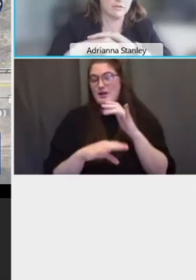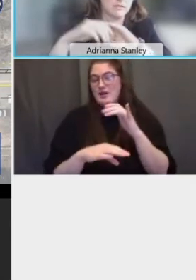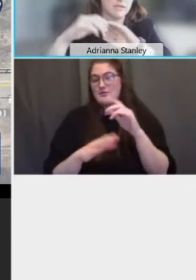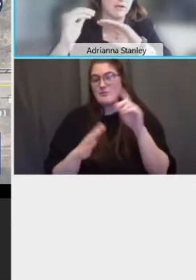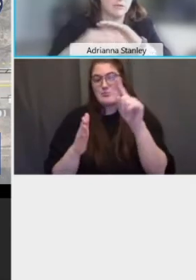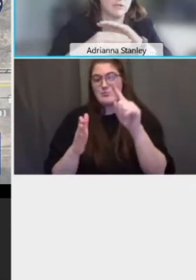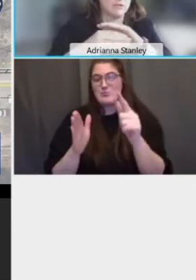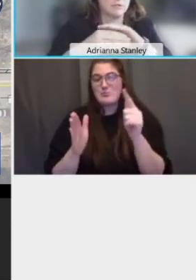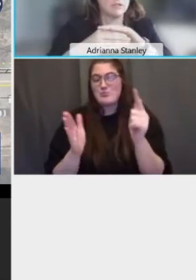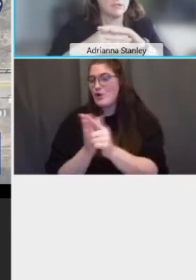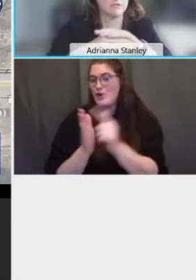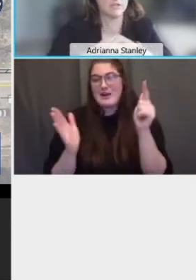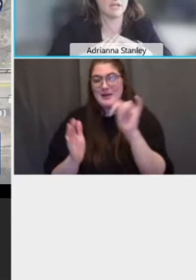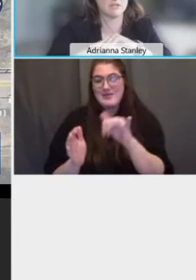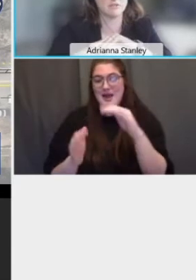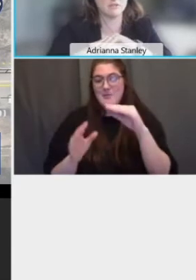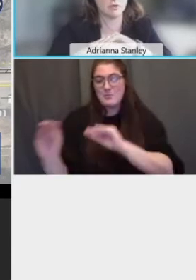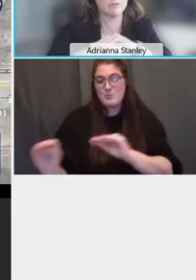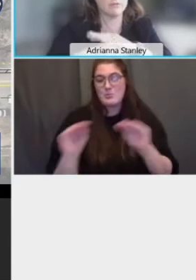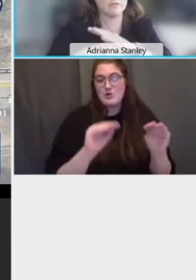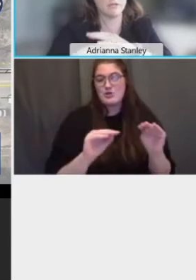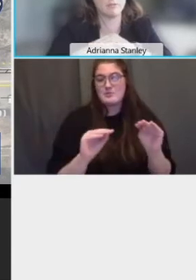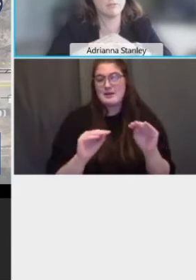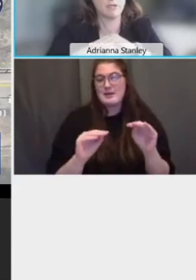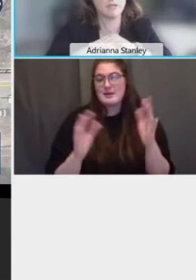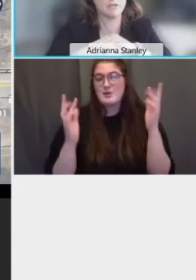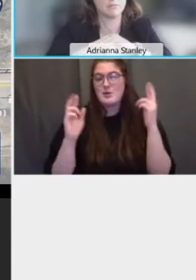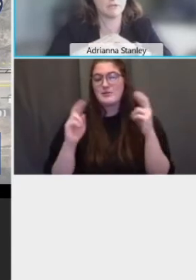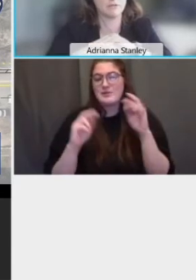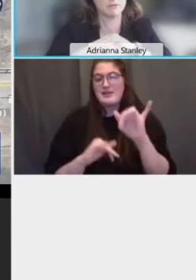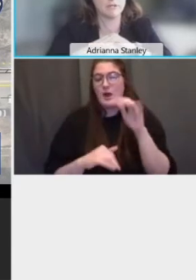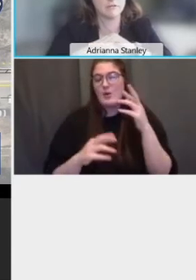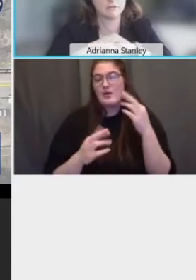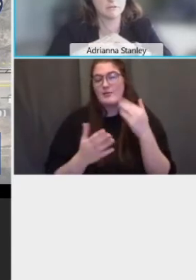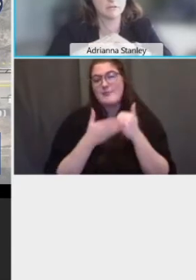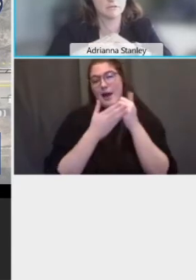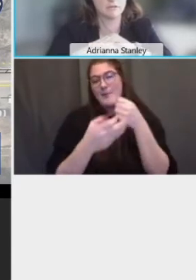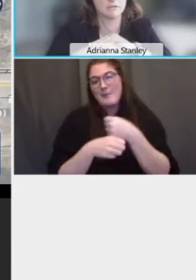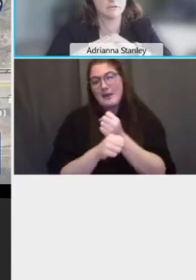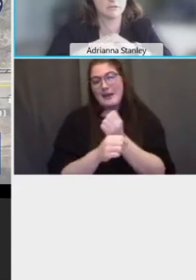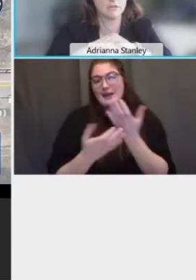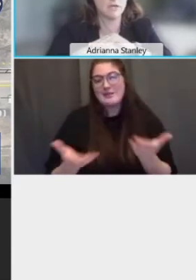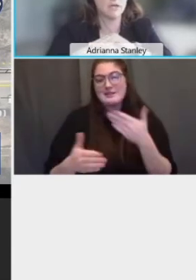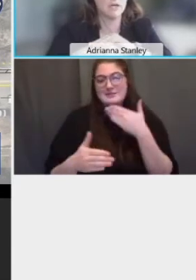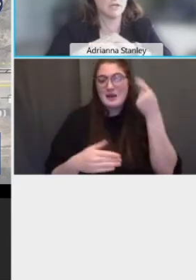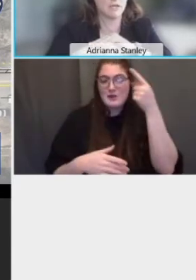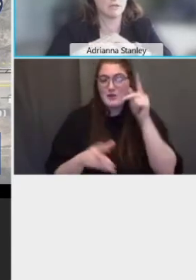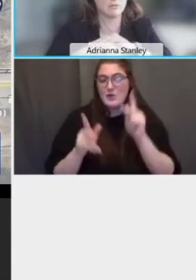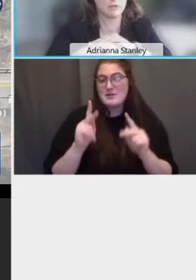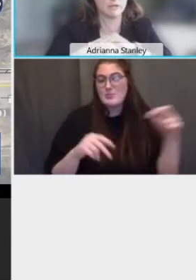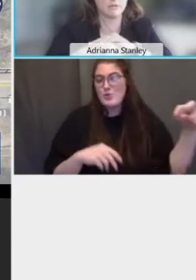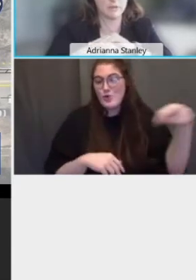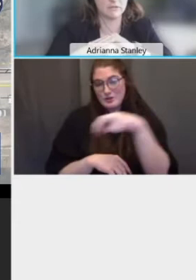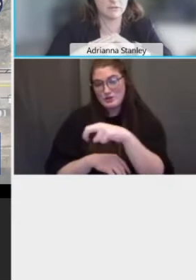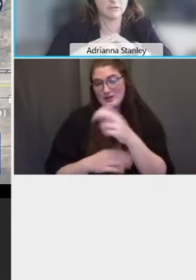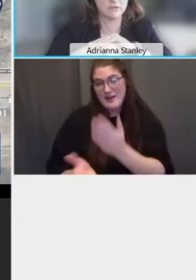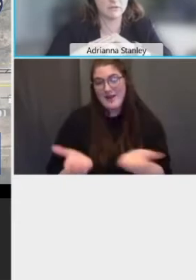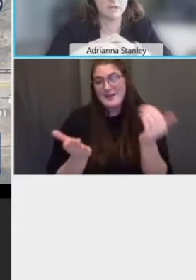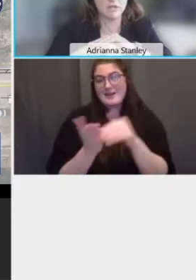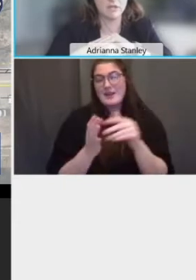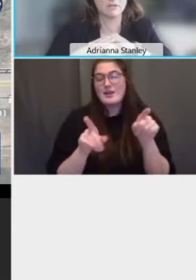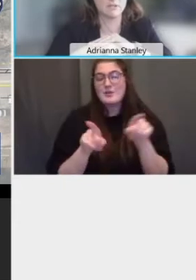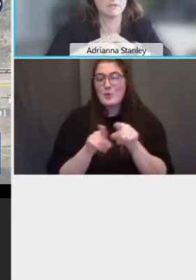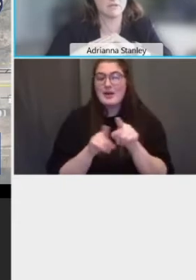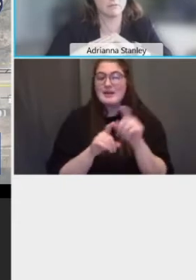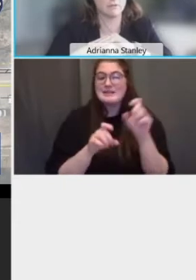directly down to the intersection. So hopefully this will help make things better for pedestrians crossing the street, again, as well as